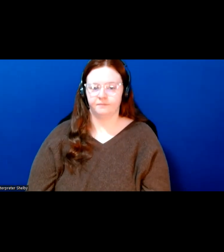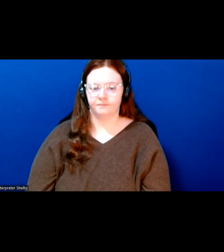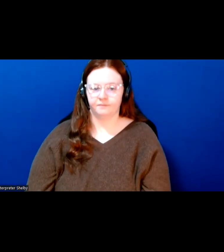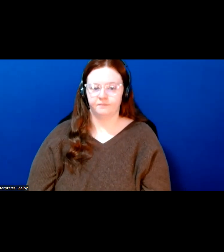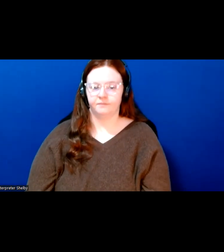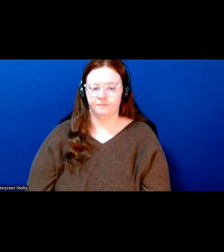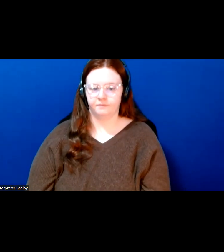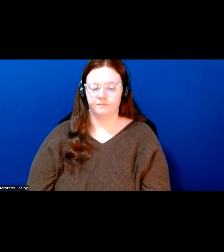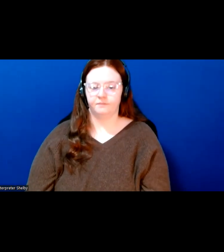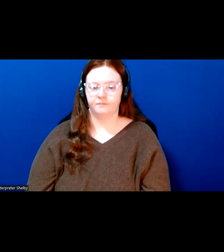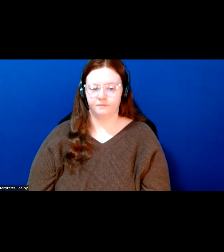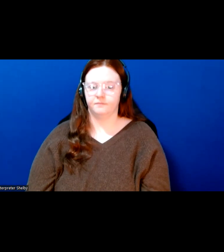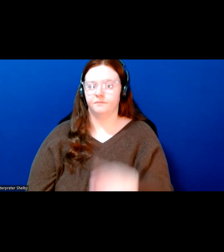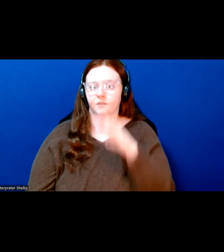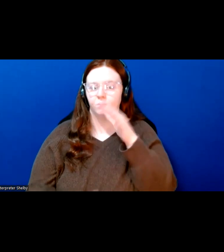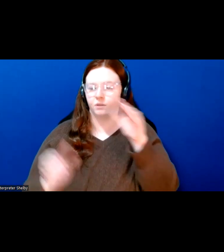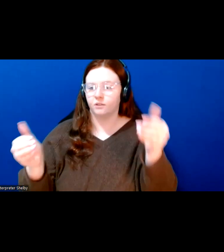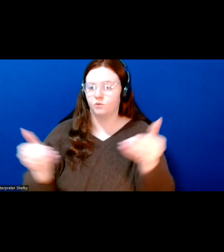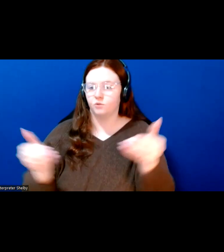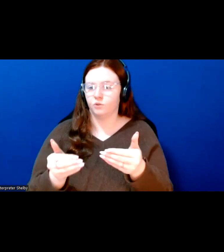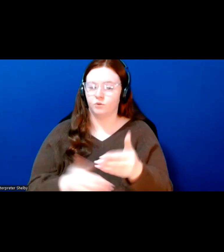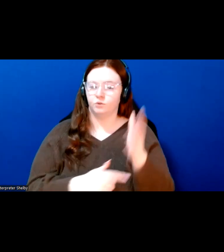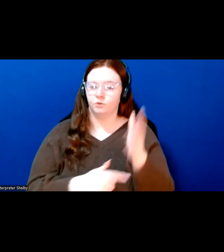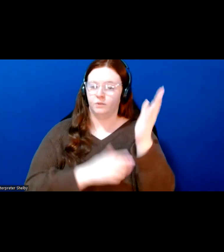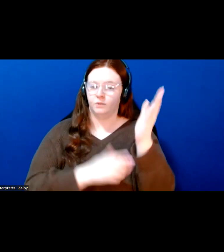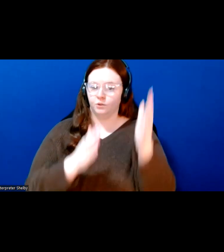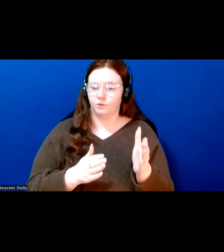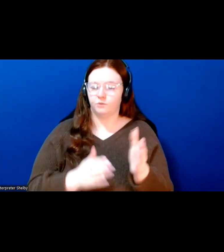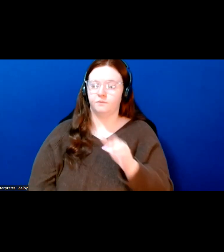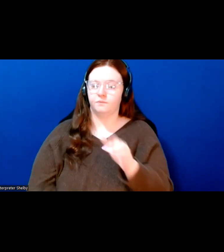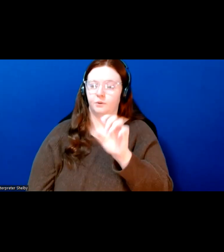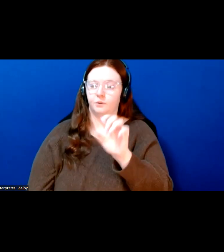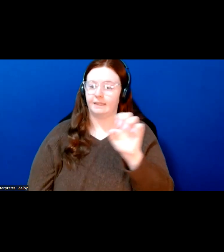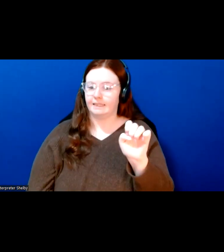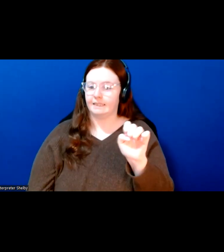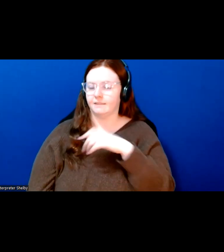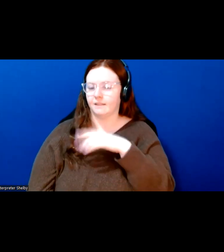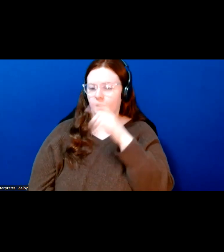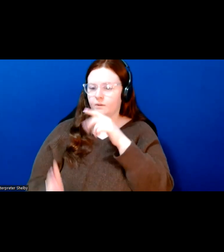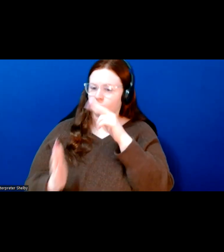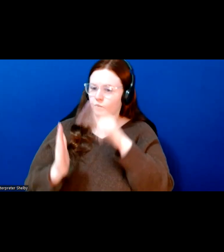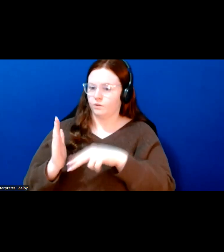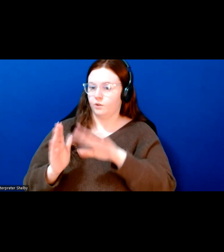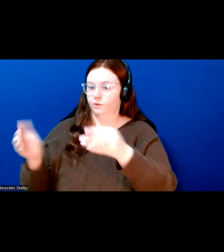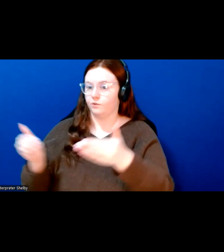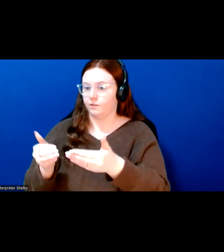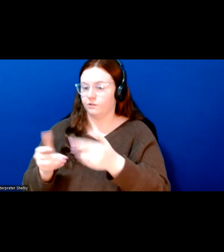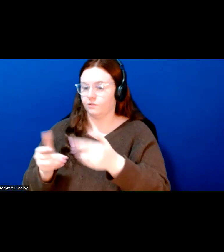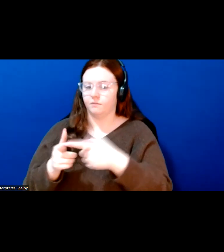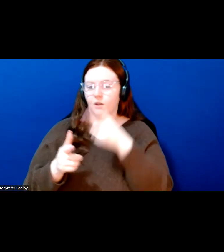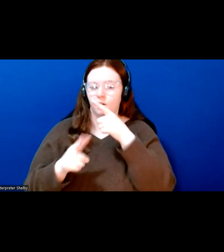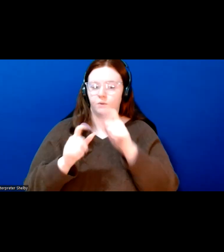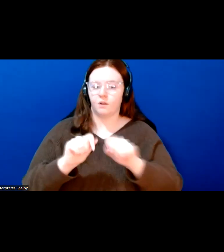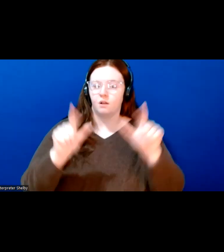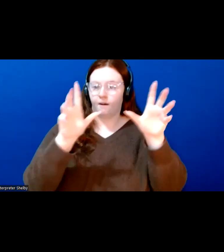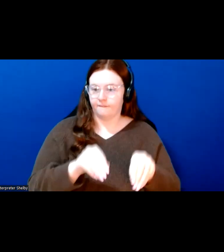Now, I would like to introduce our guest speaker. So Lee, while I am reading out your introduction, I'm going to go ahead and stop sharing so you can